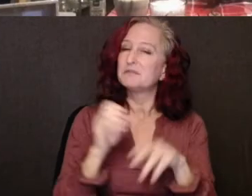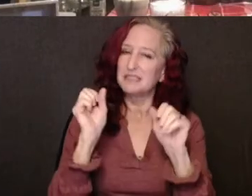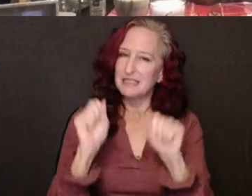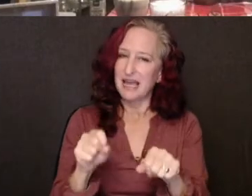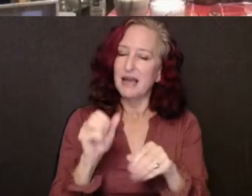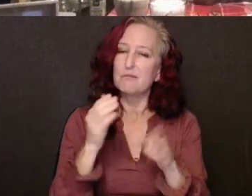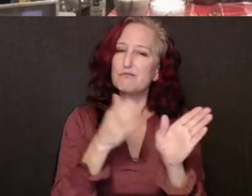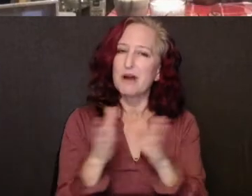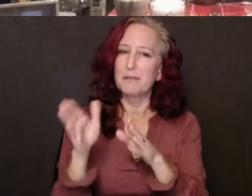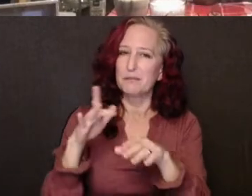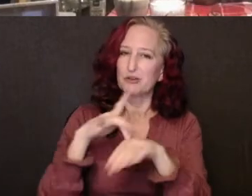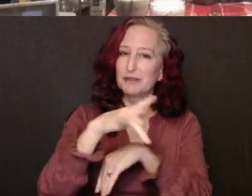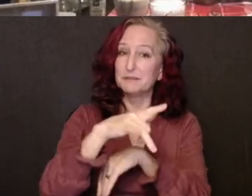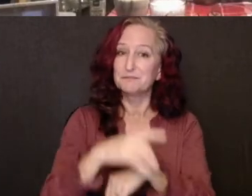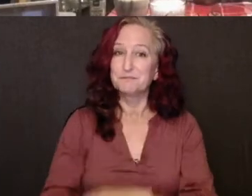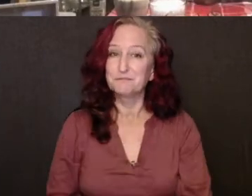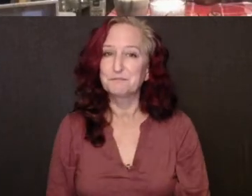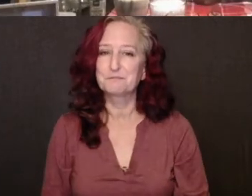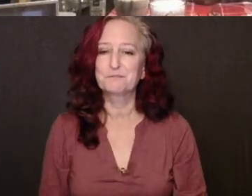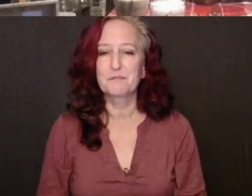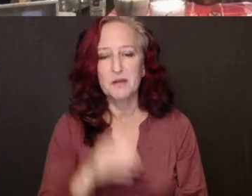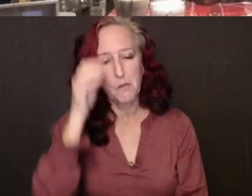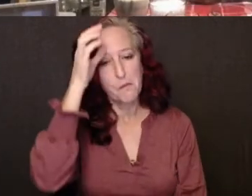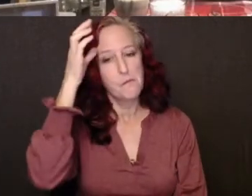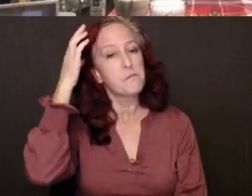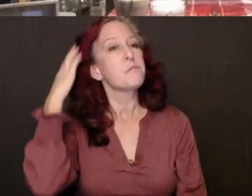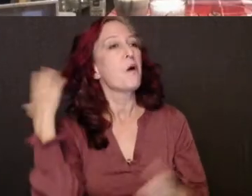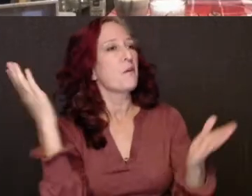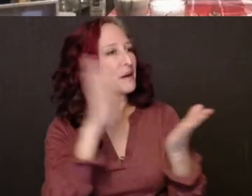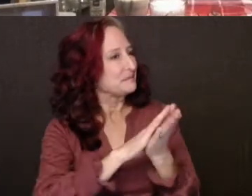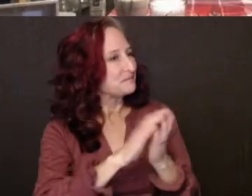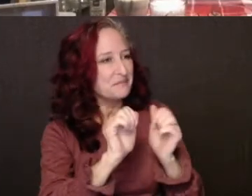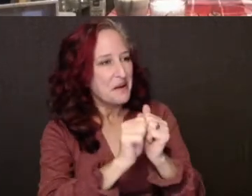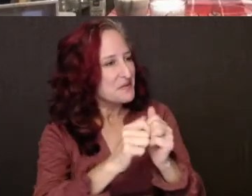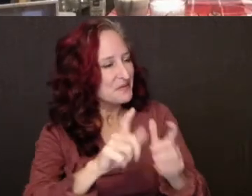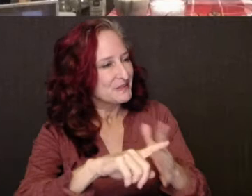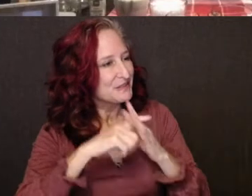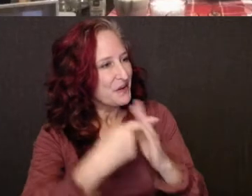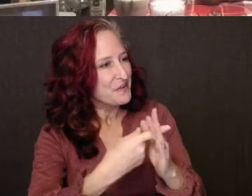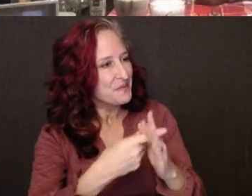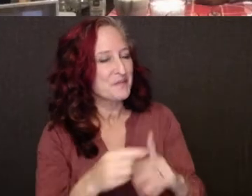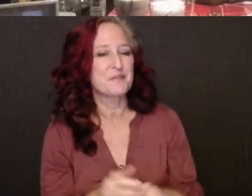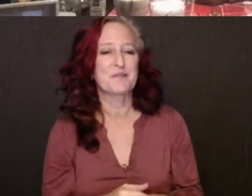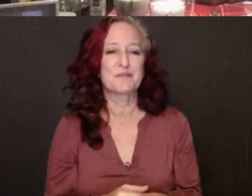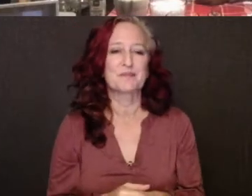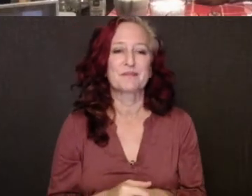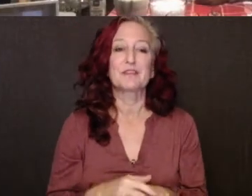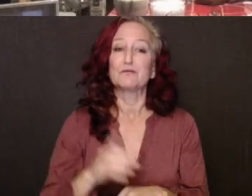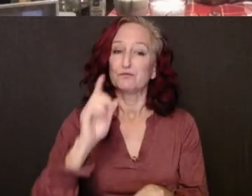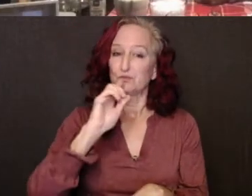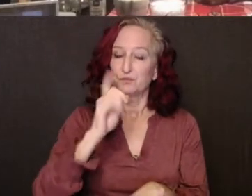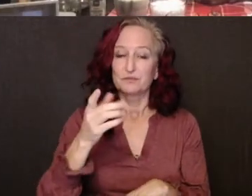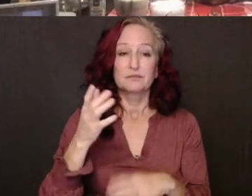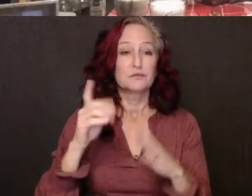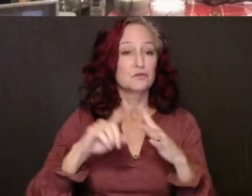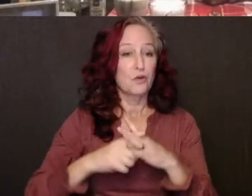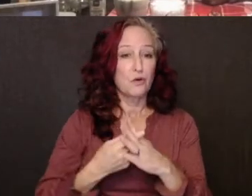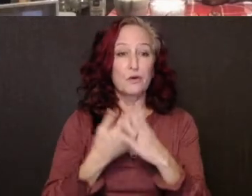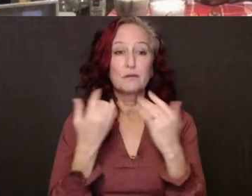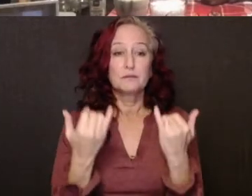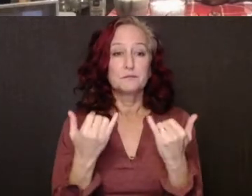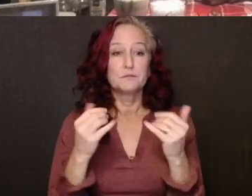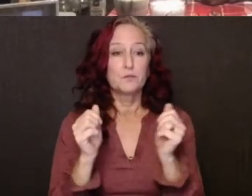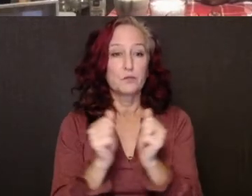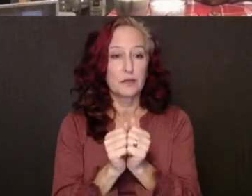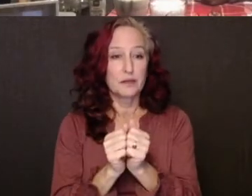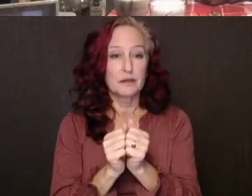advance for sure. And then I would recommend assembling it on the day off, just so things don't get like too messy in the jar. But each of